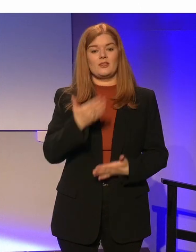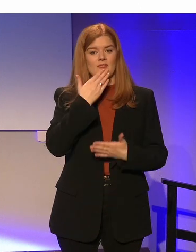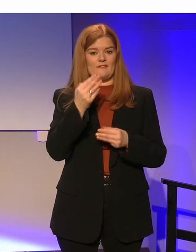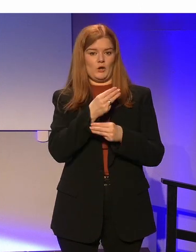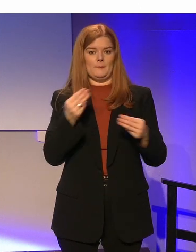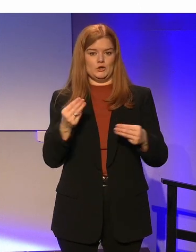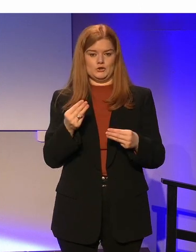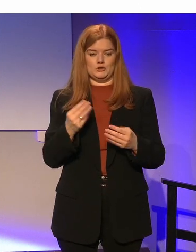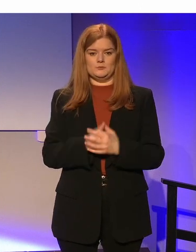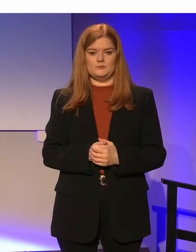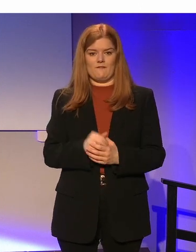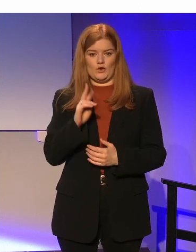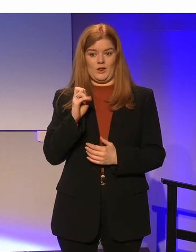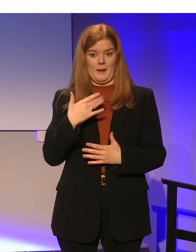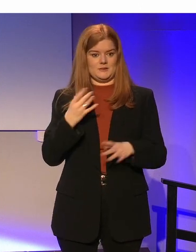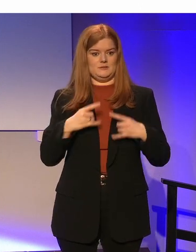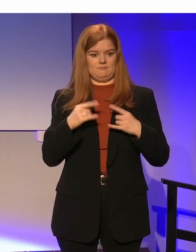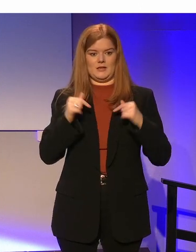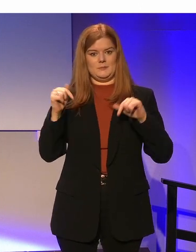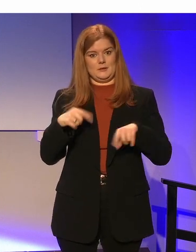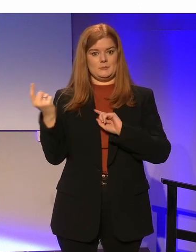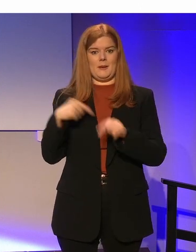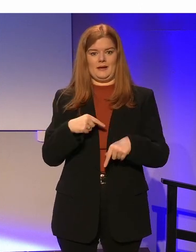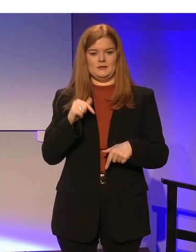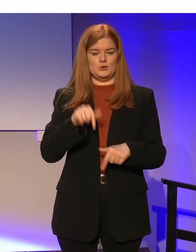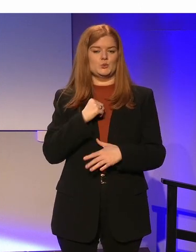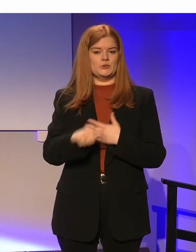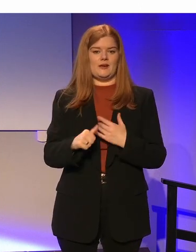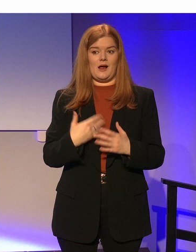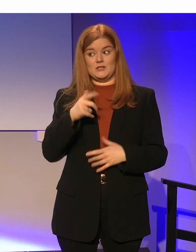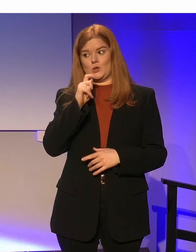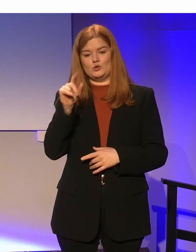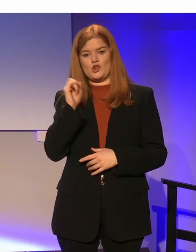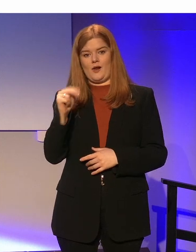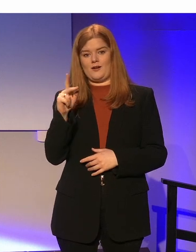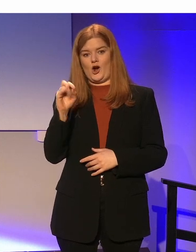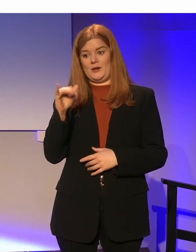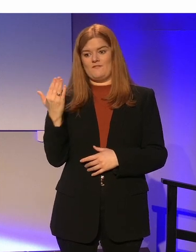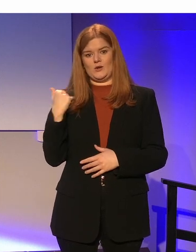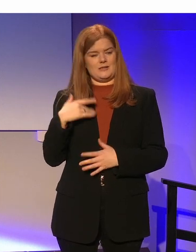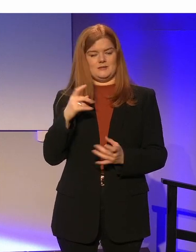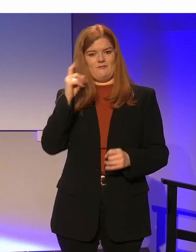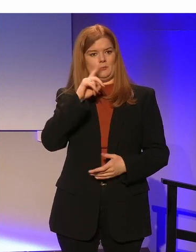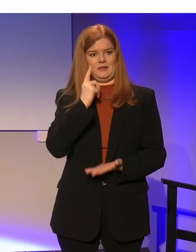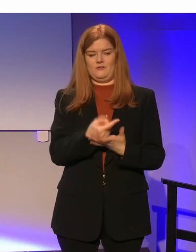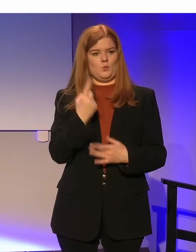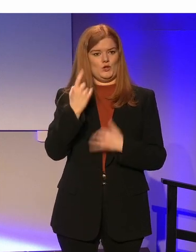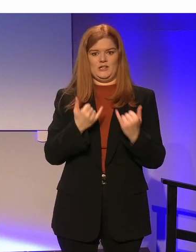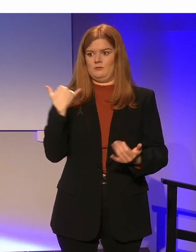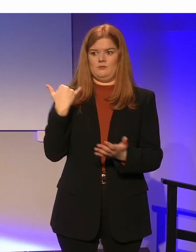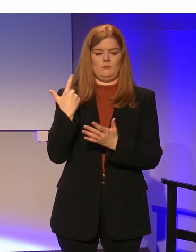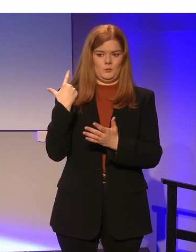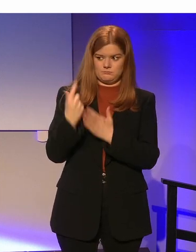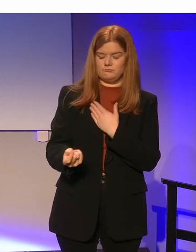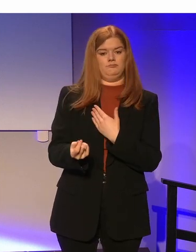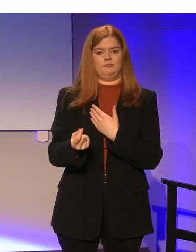Thank you very much, Fergal. I'm delighted to be back here today. I was saying to John Carney earlier, it's hard to believe that a full